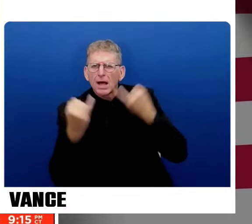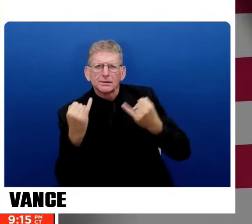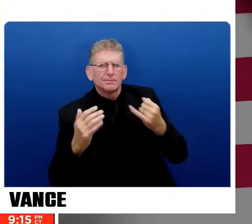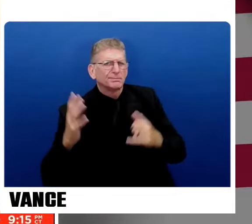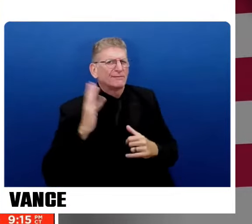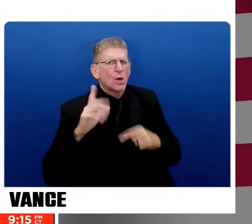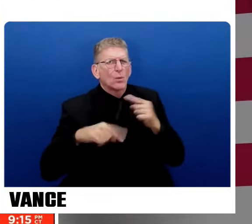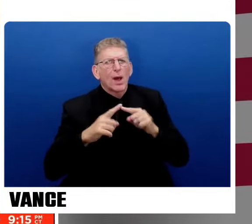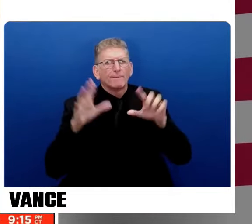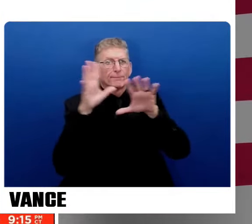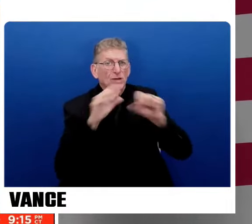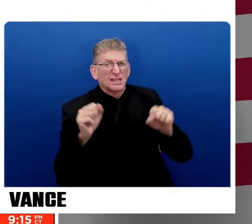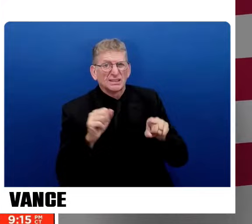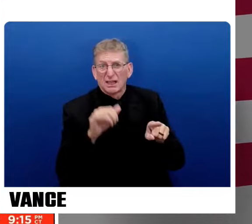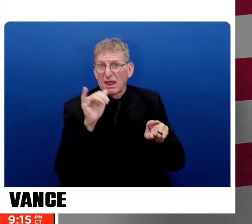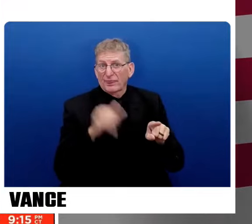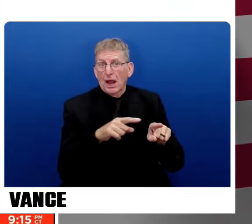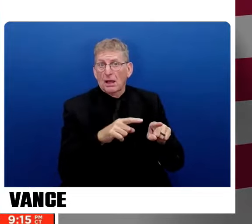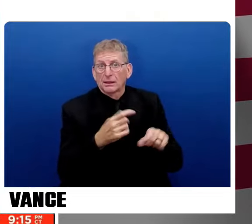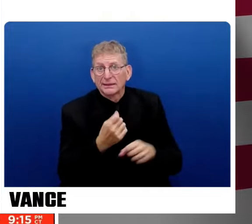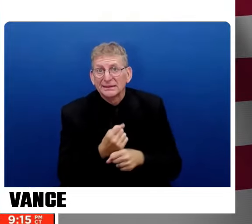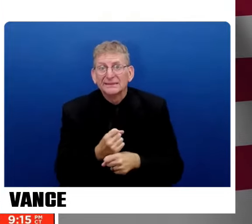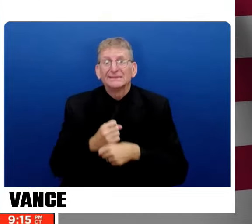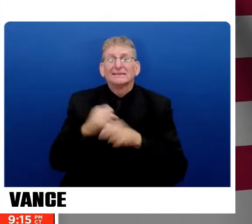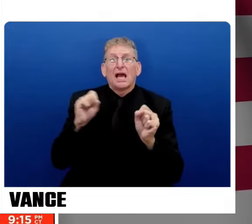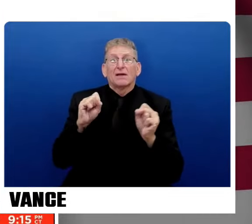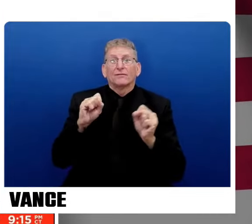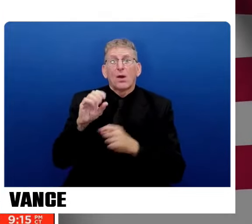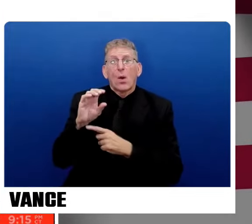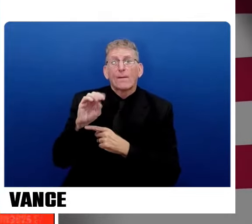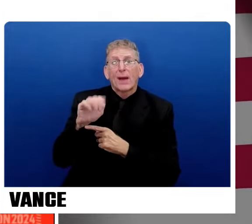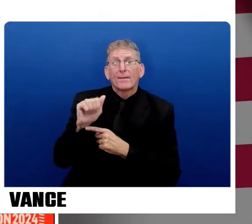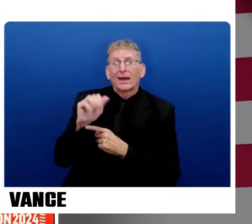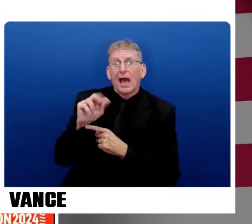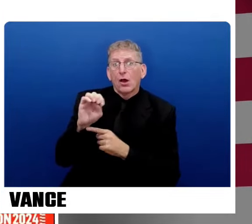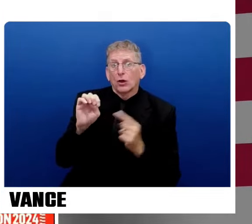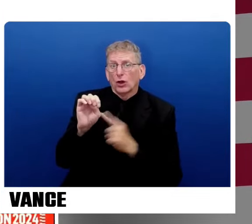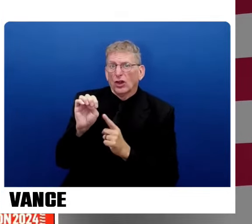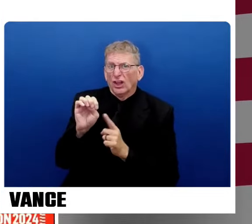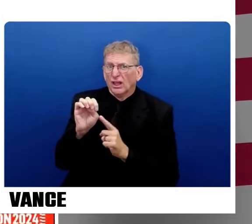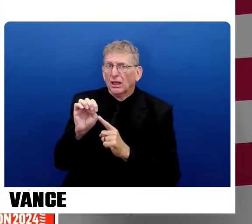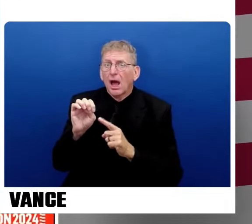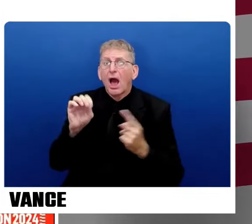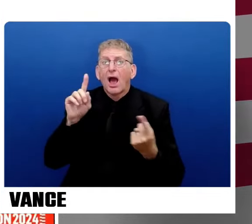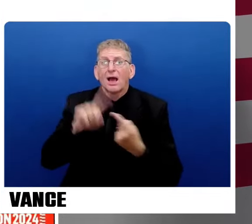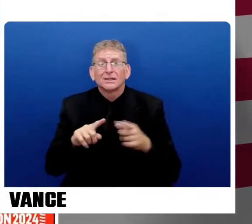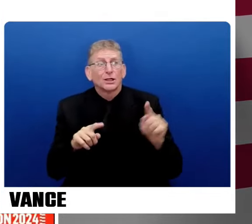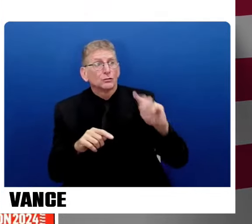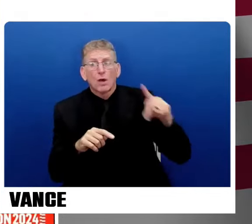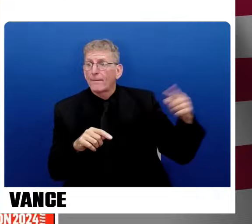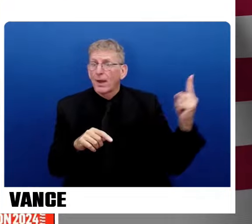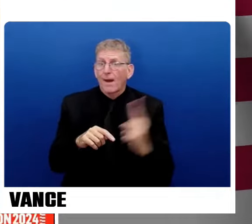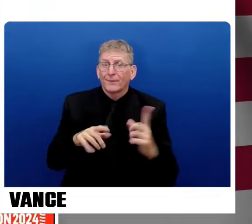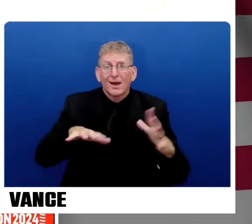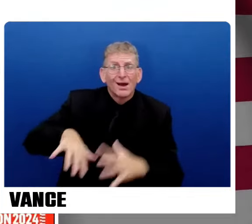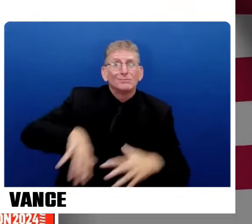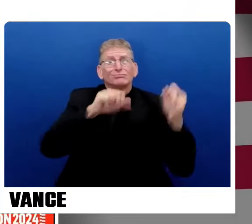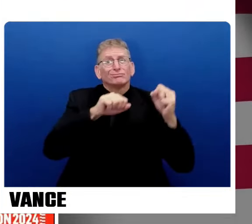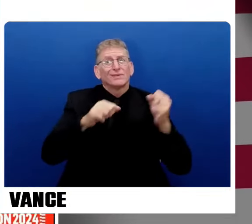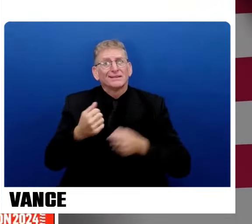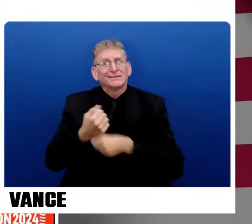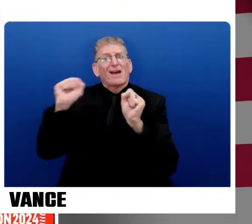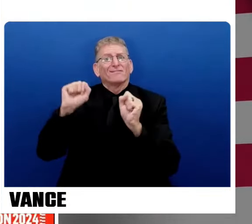Obamacare, which was doing disastrously until Donald Trump came along. And I think this is an important point about President Trump. Of course, you don't have to agree with everything